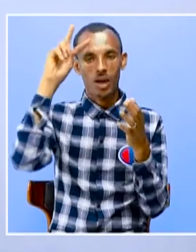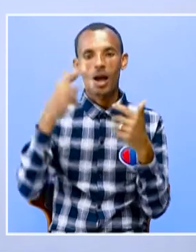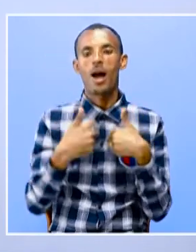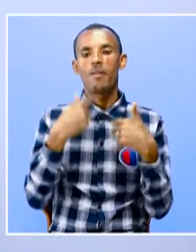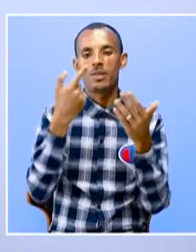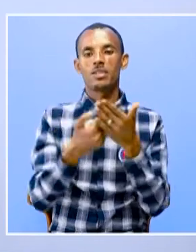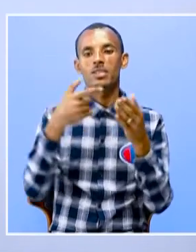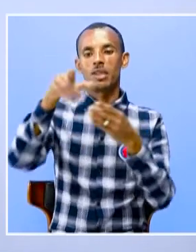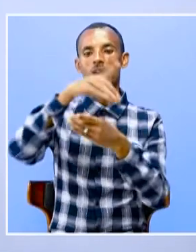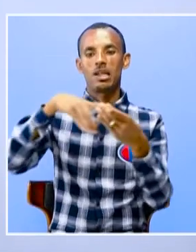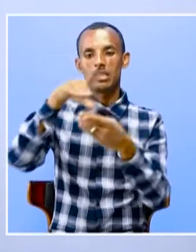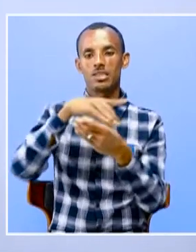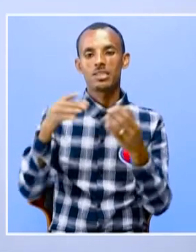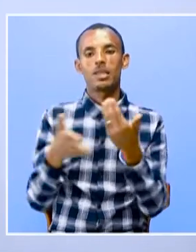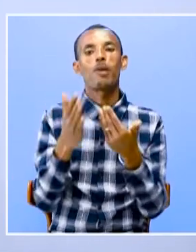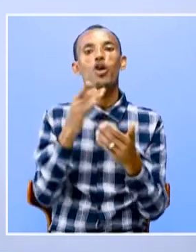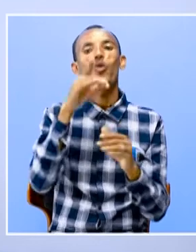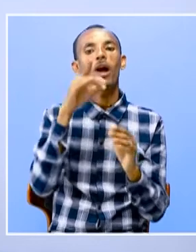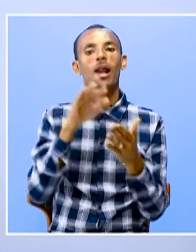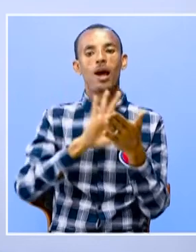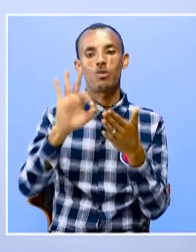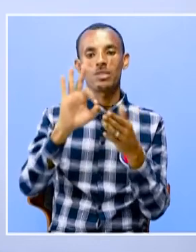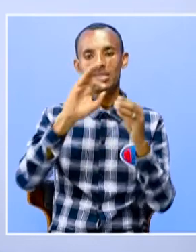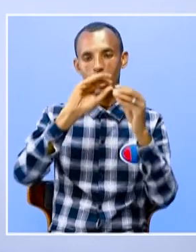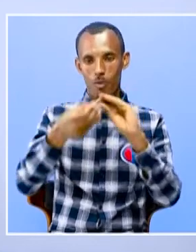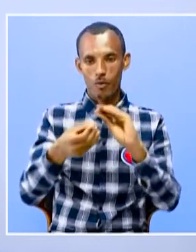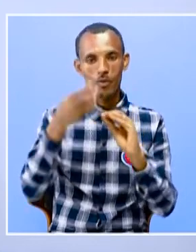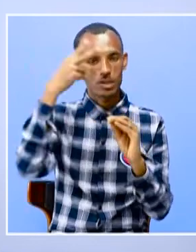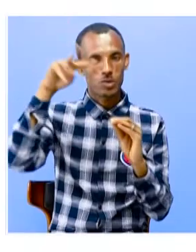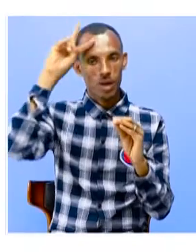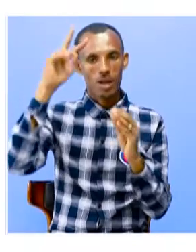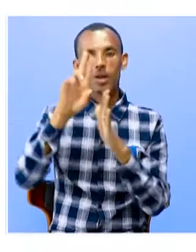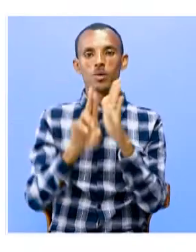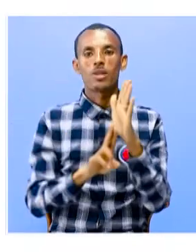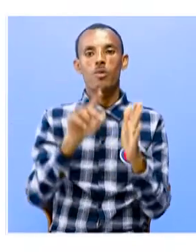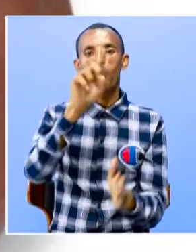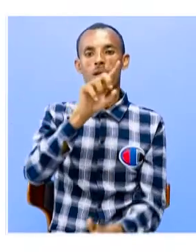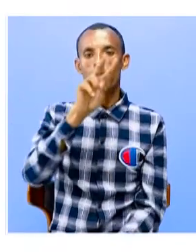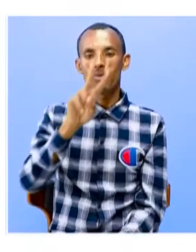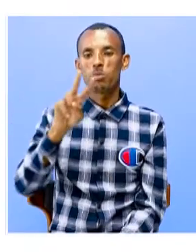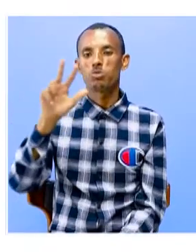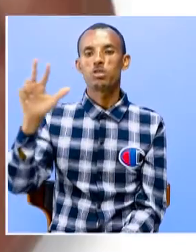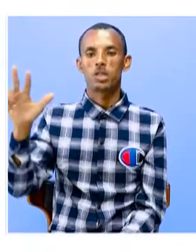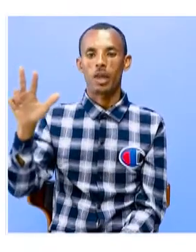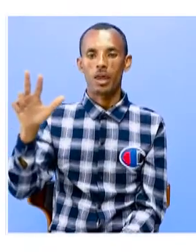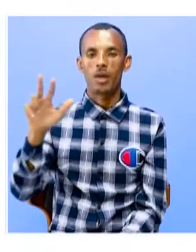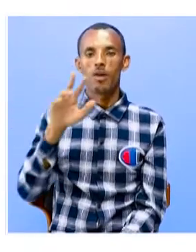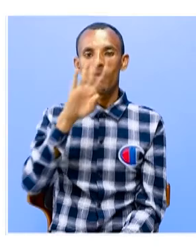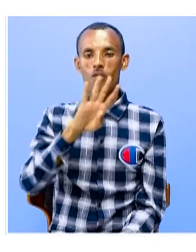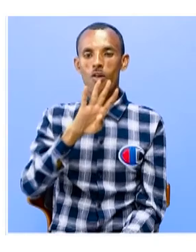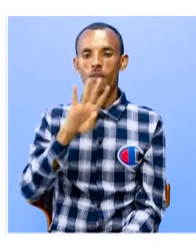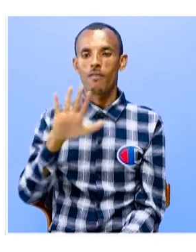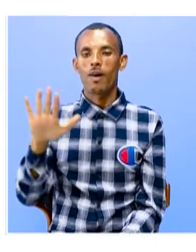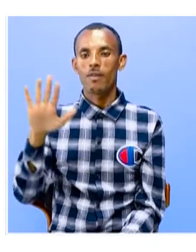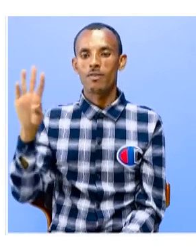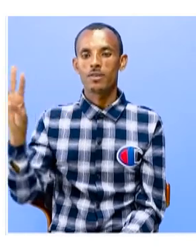region? Simply you can count the number of square units. 1, 2, 3, 4,